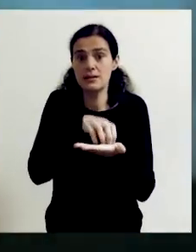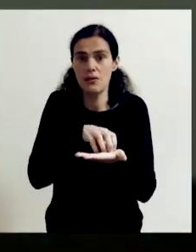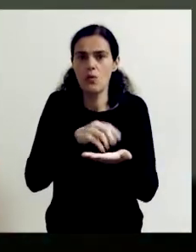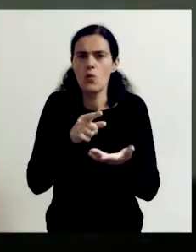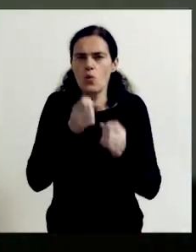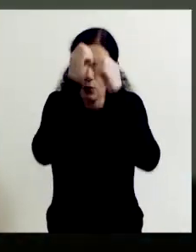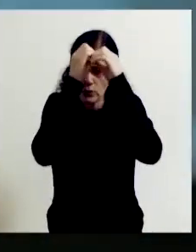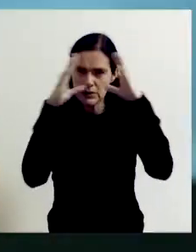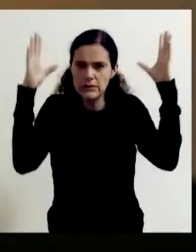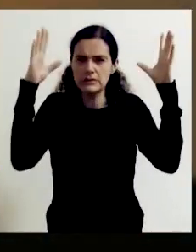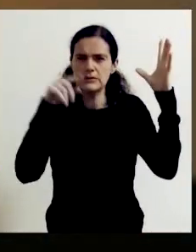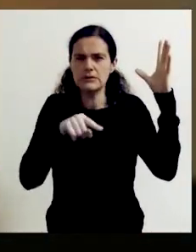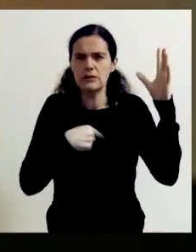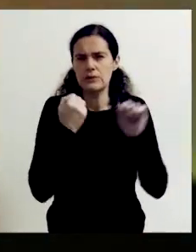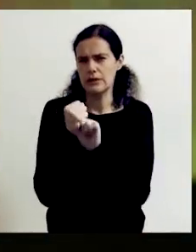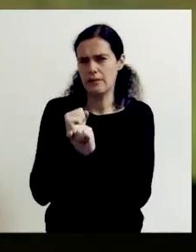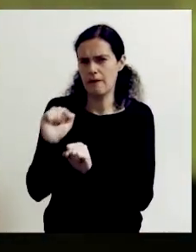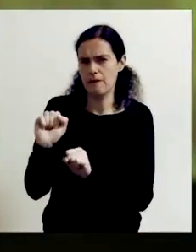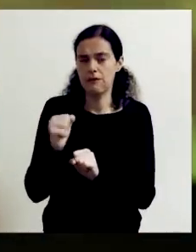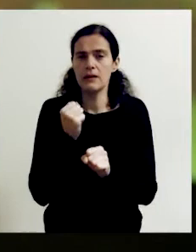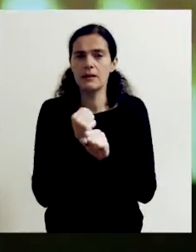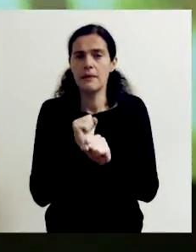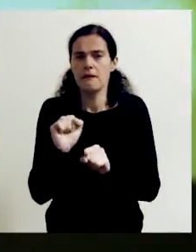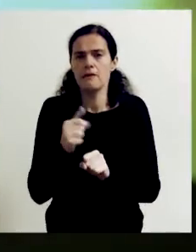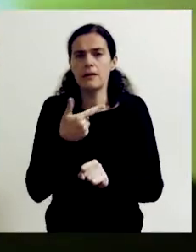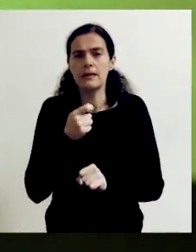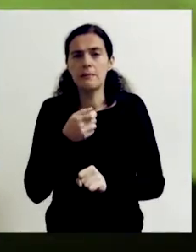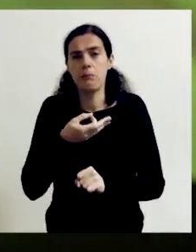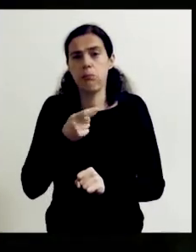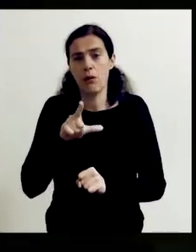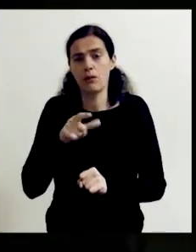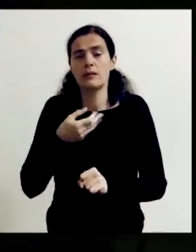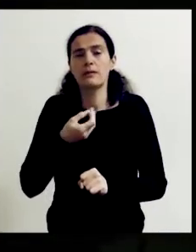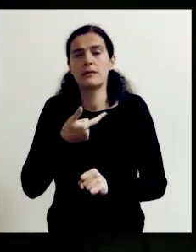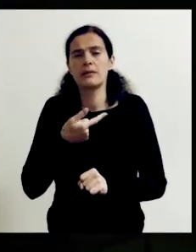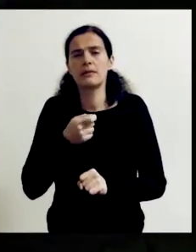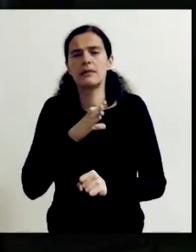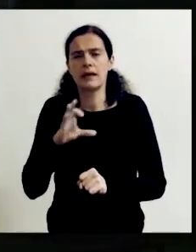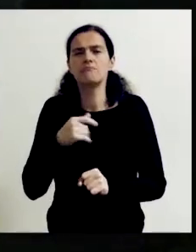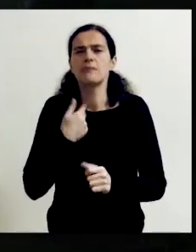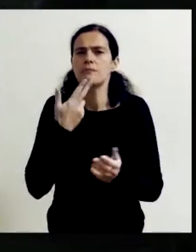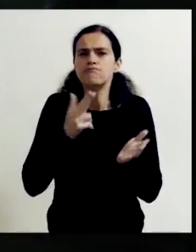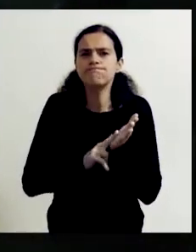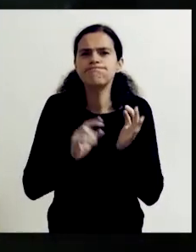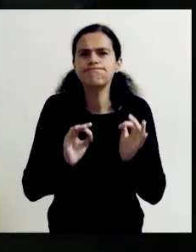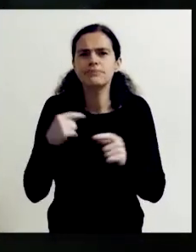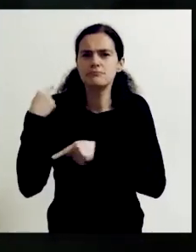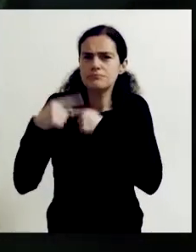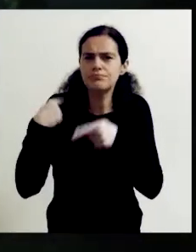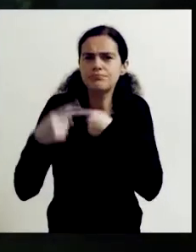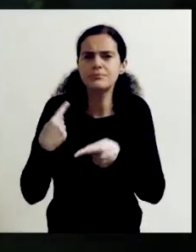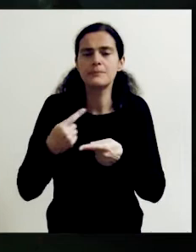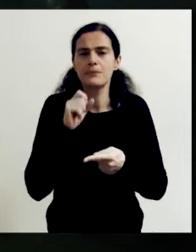installation, the conception of his work. His work, Paul Thek, was very ritualistic, and we can see that it's also